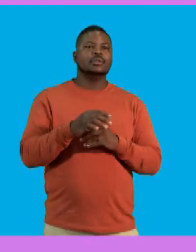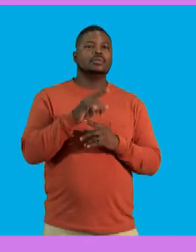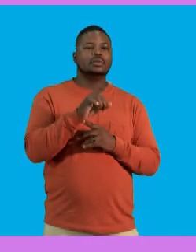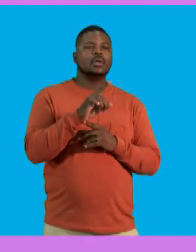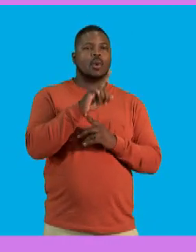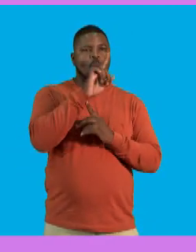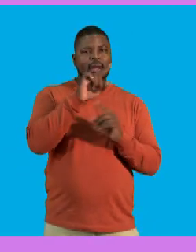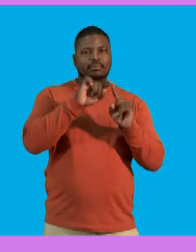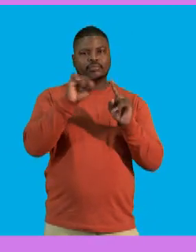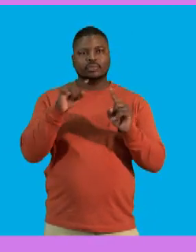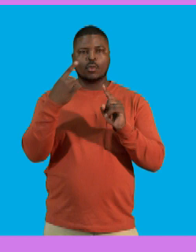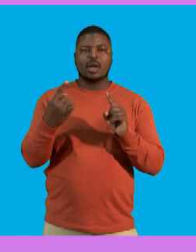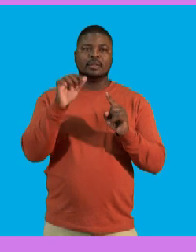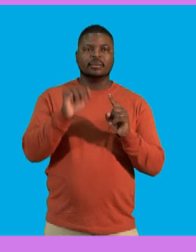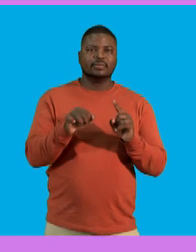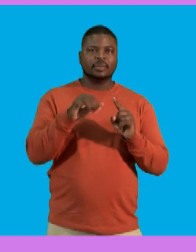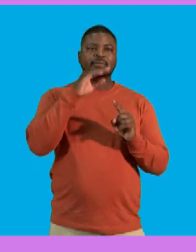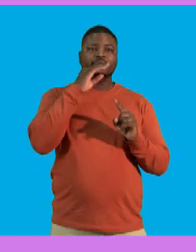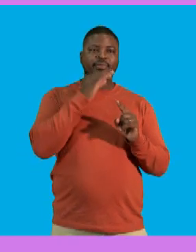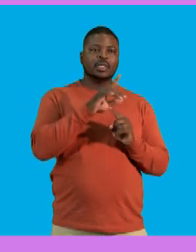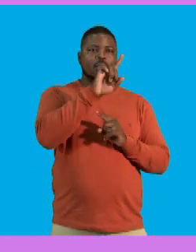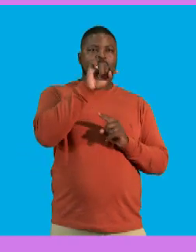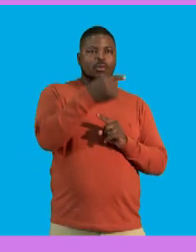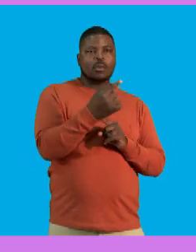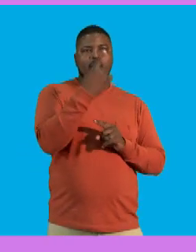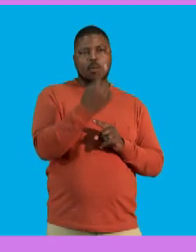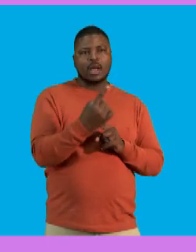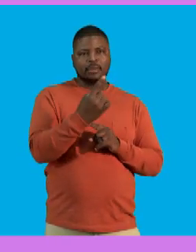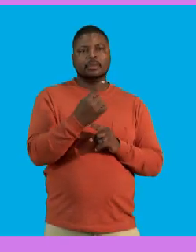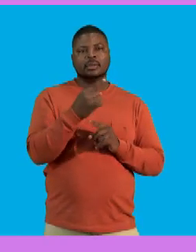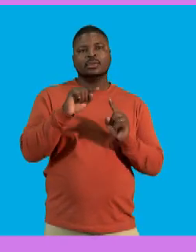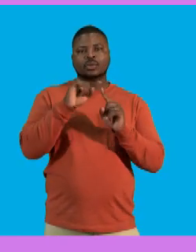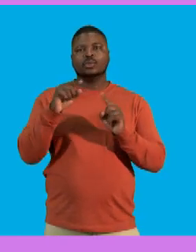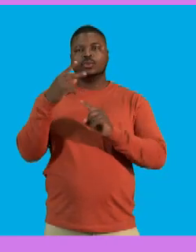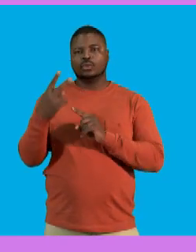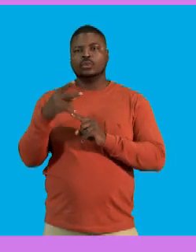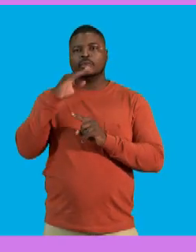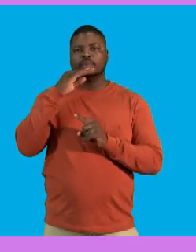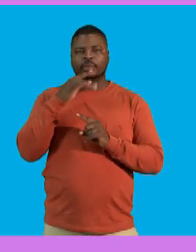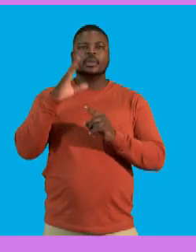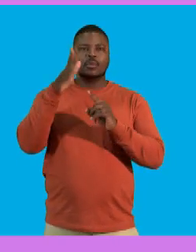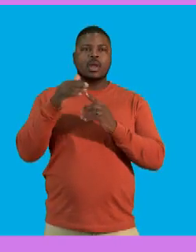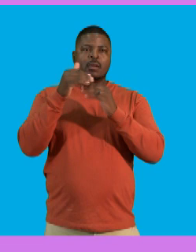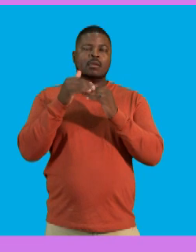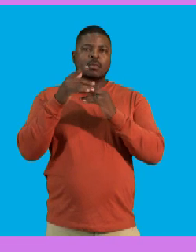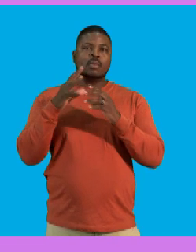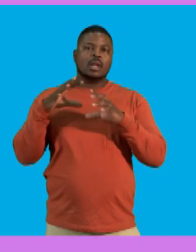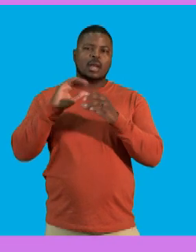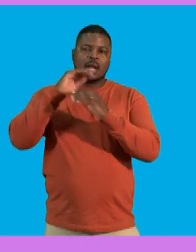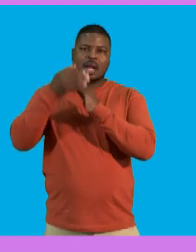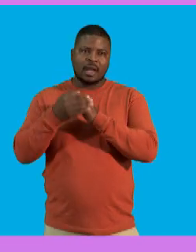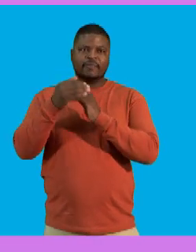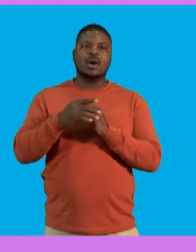rand. So looking at that, 0 to 1, that'll take care of all of the cents that we have. Then from there, as the numbers